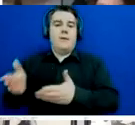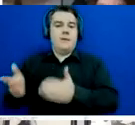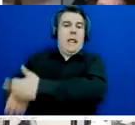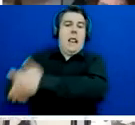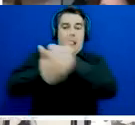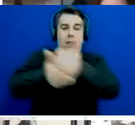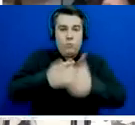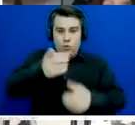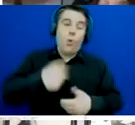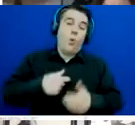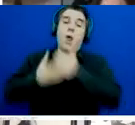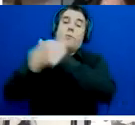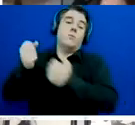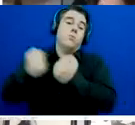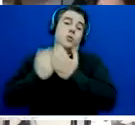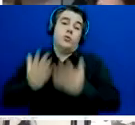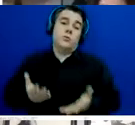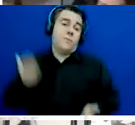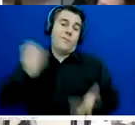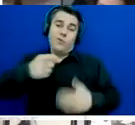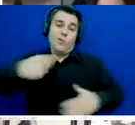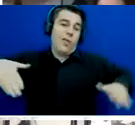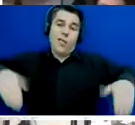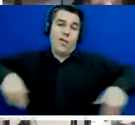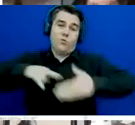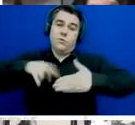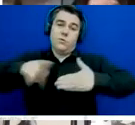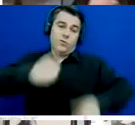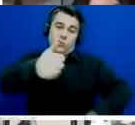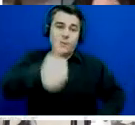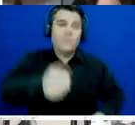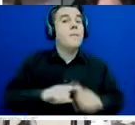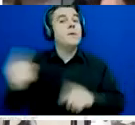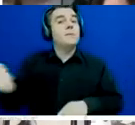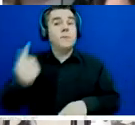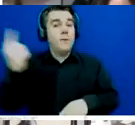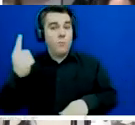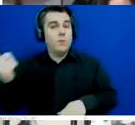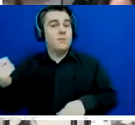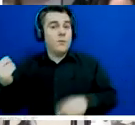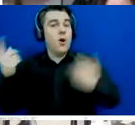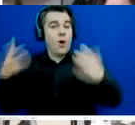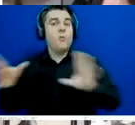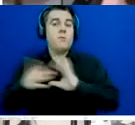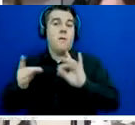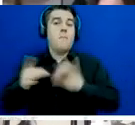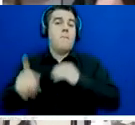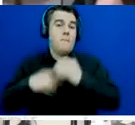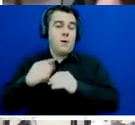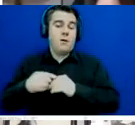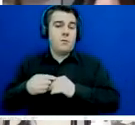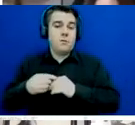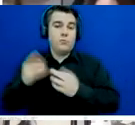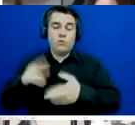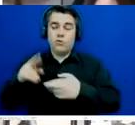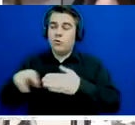it do for your sponsor. You may not have any results yet, but someone somewhere has posted something that's made you